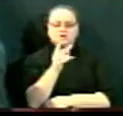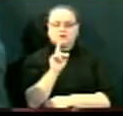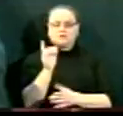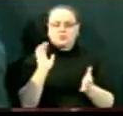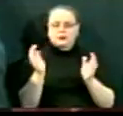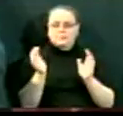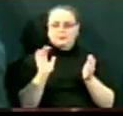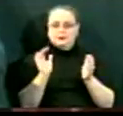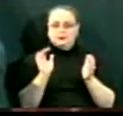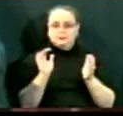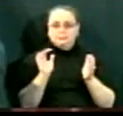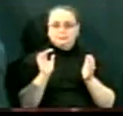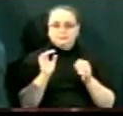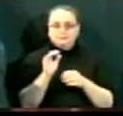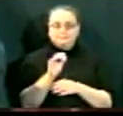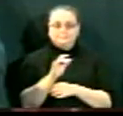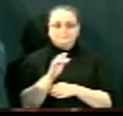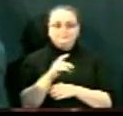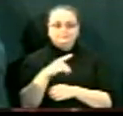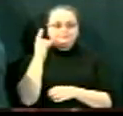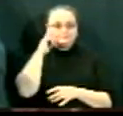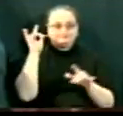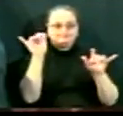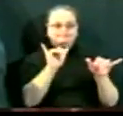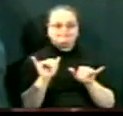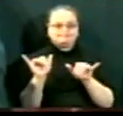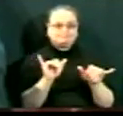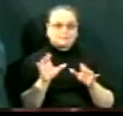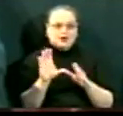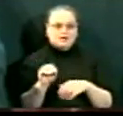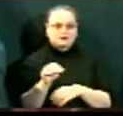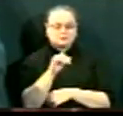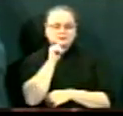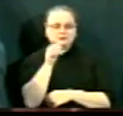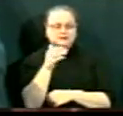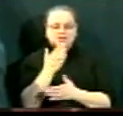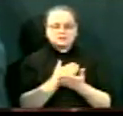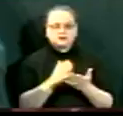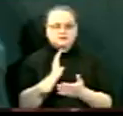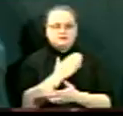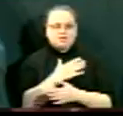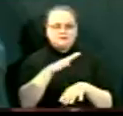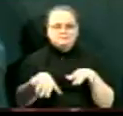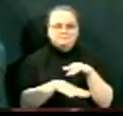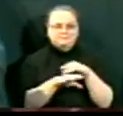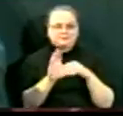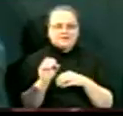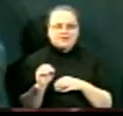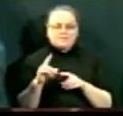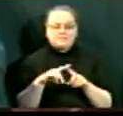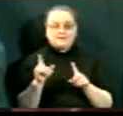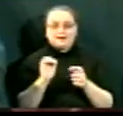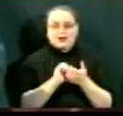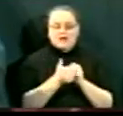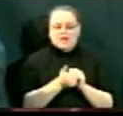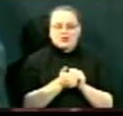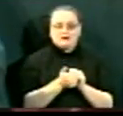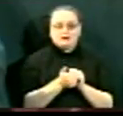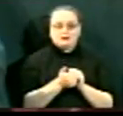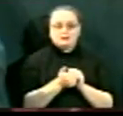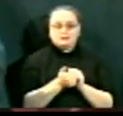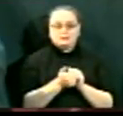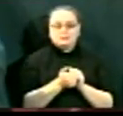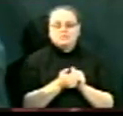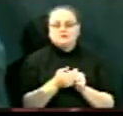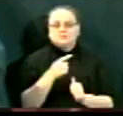to like-minded counties across the state. So it wasn't just some of our neighboring counties, but how we